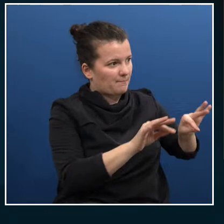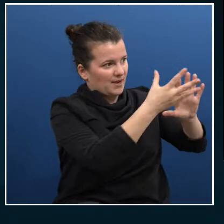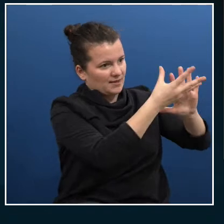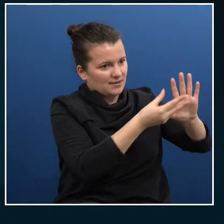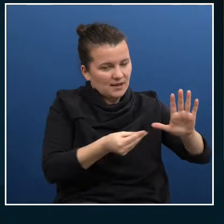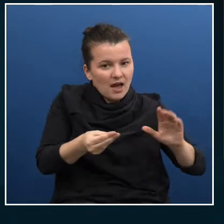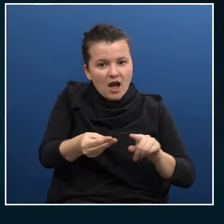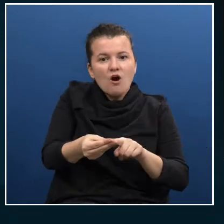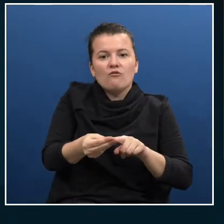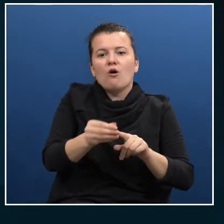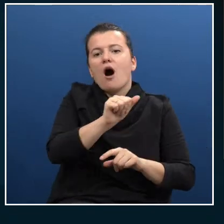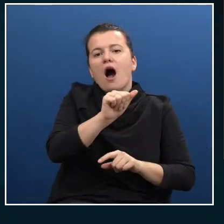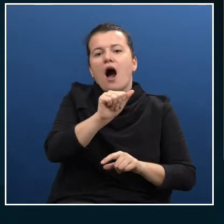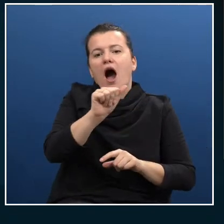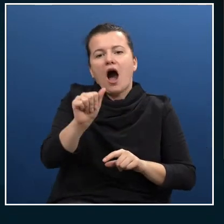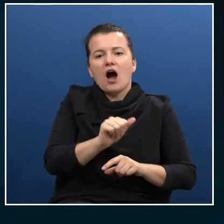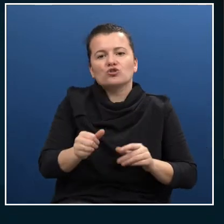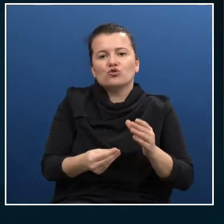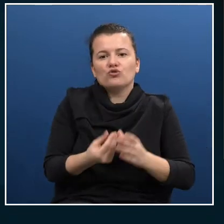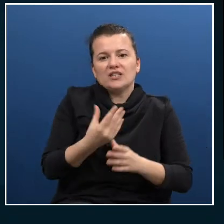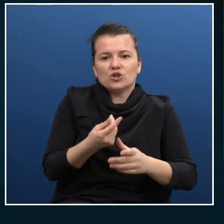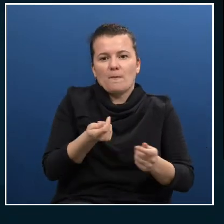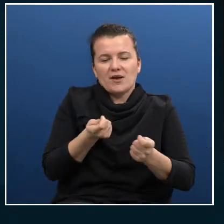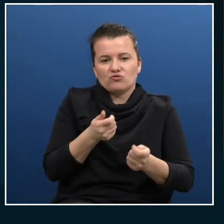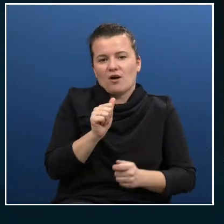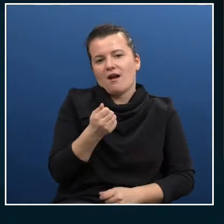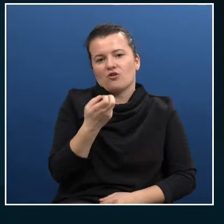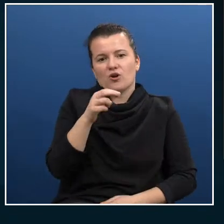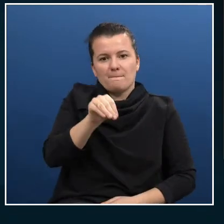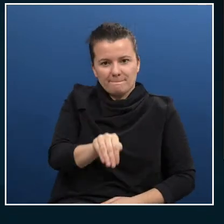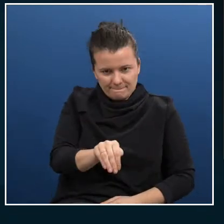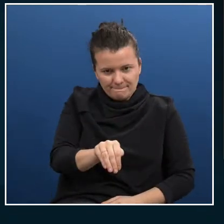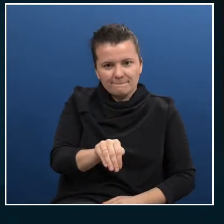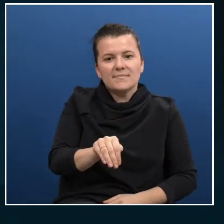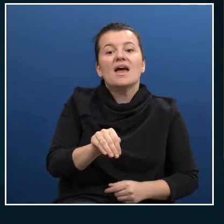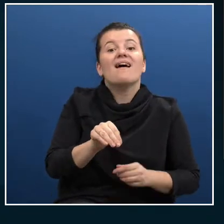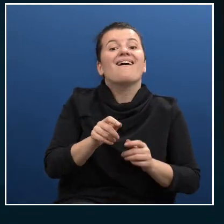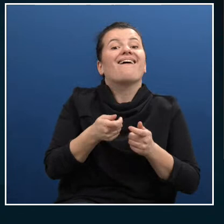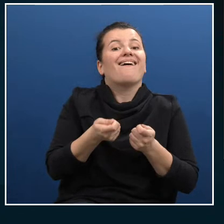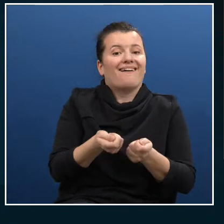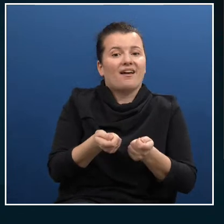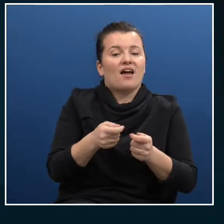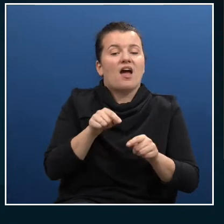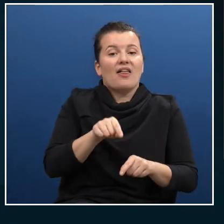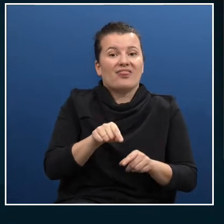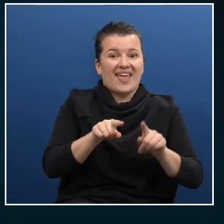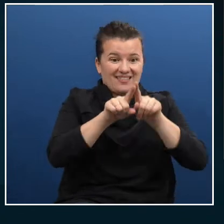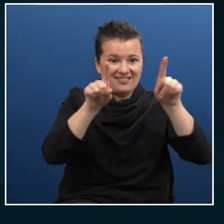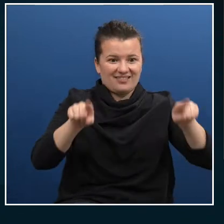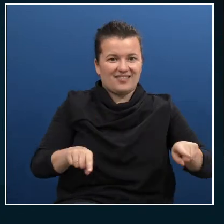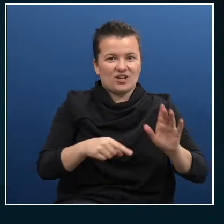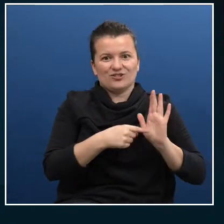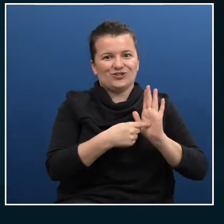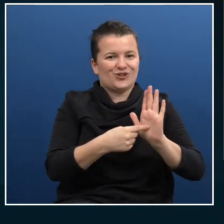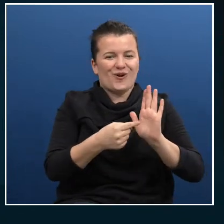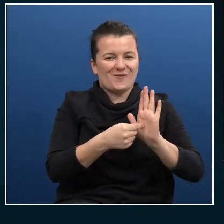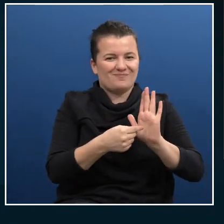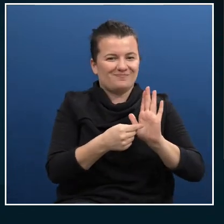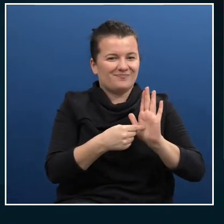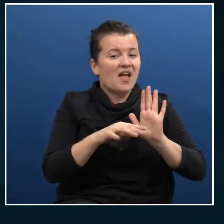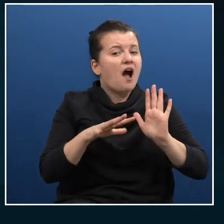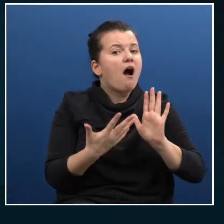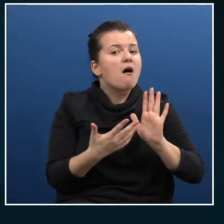Manager. And this is the step where I normally introduce a really cool demo on how